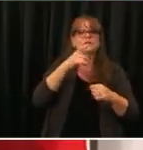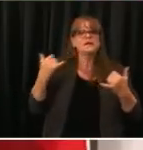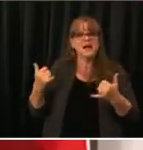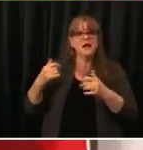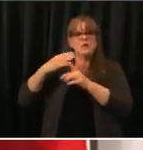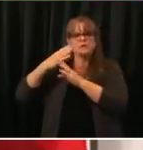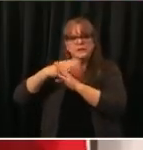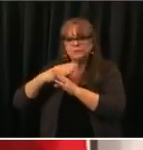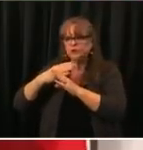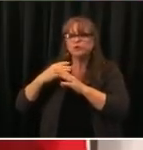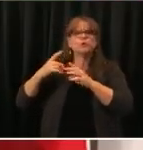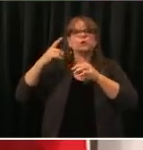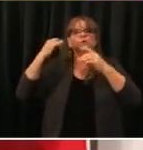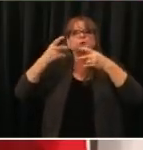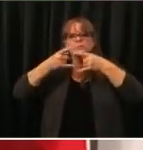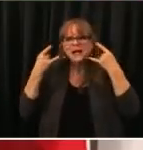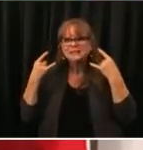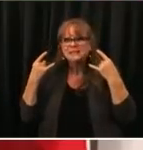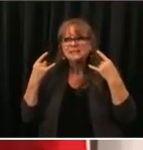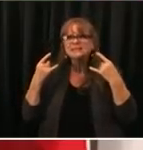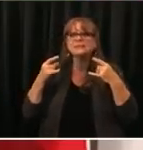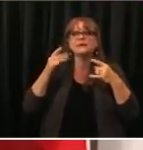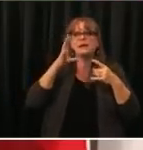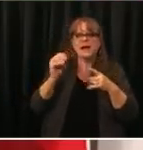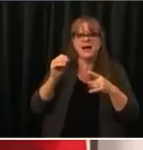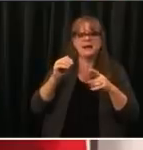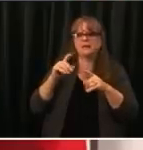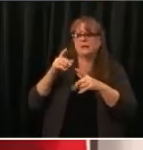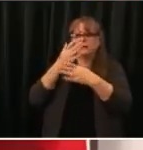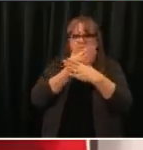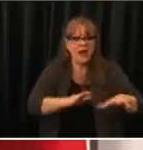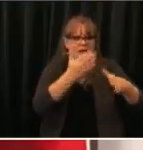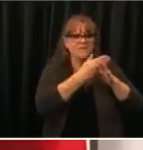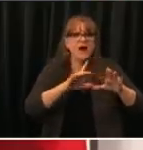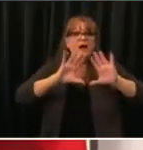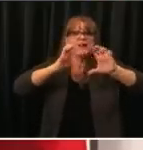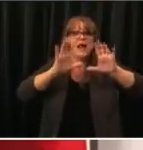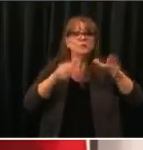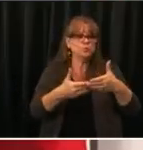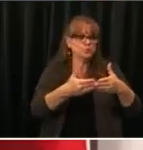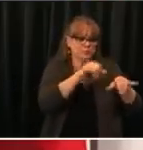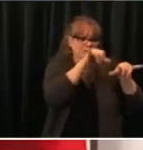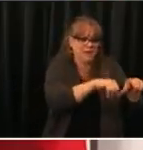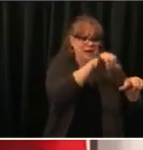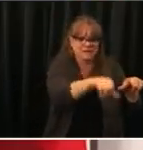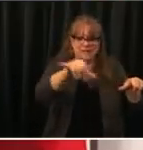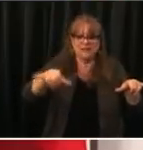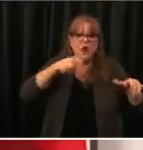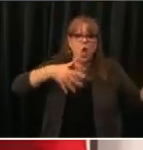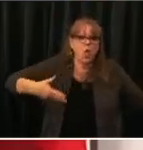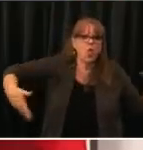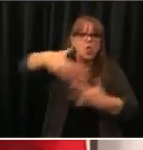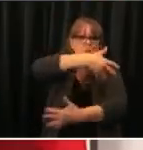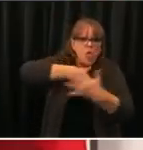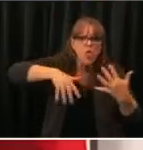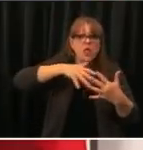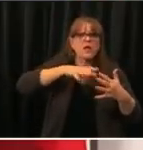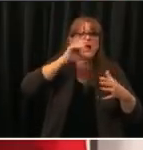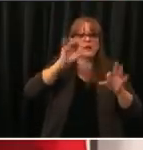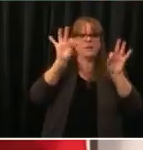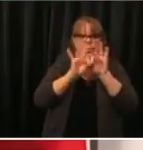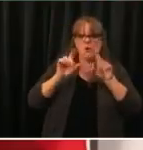It's about cohort isolation. It's about social distancing, 3 feet, whatever they can do where possible. It's about ventilation, as